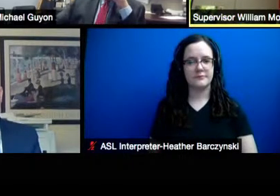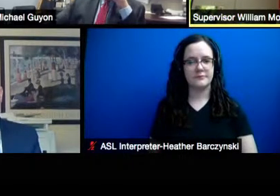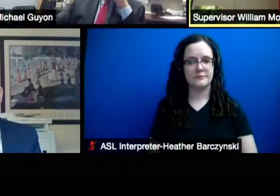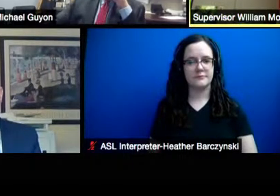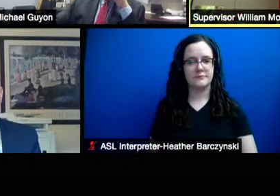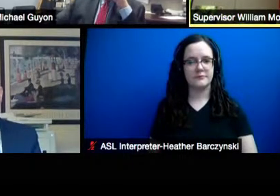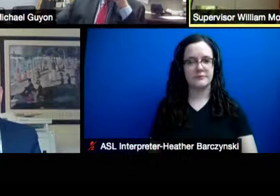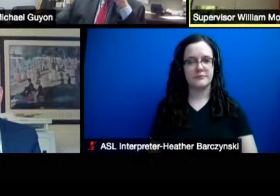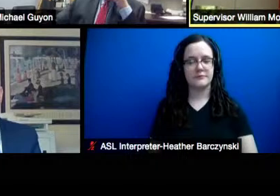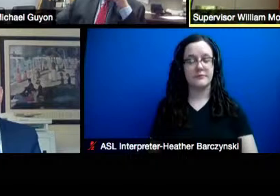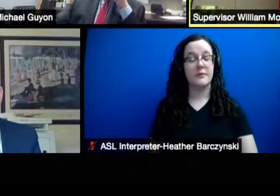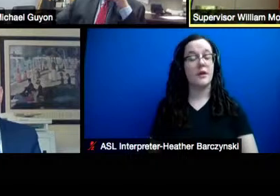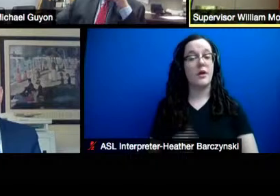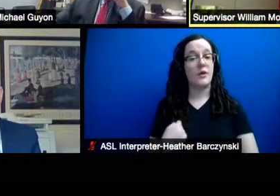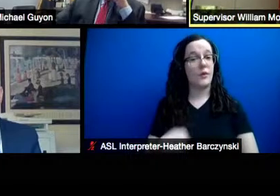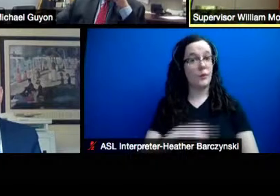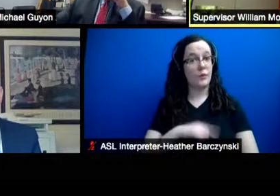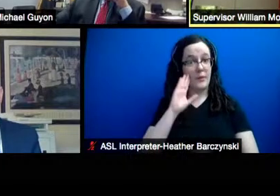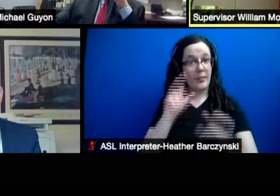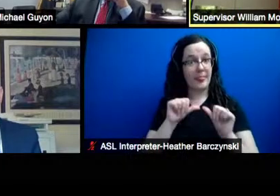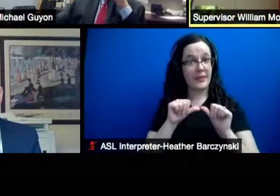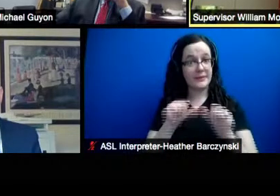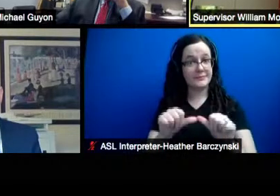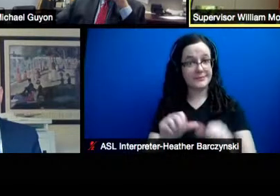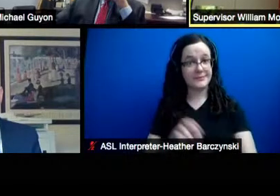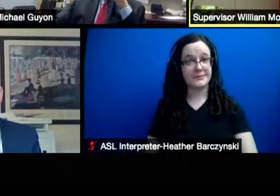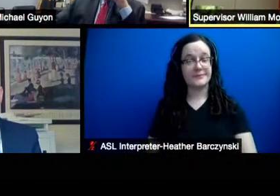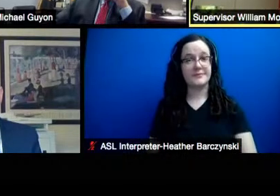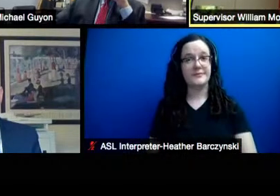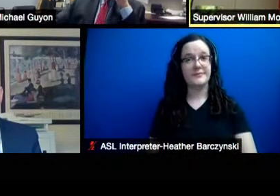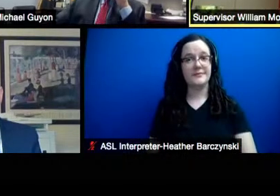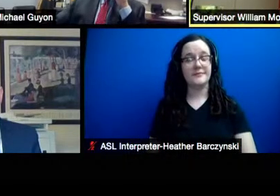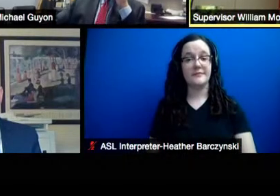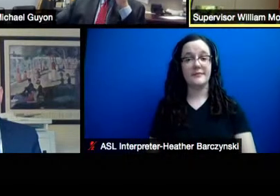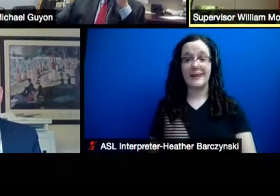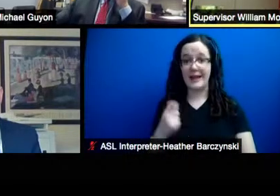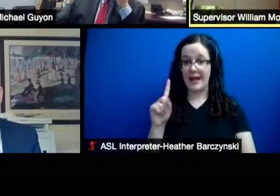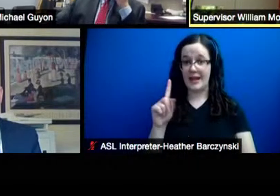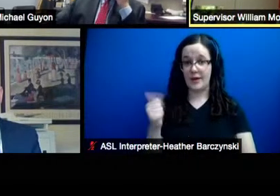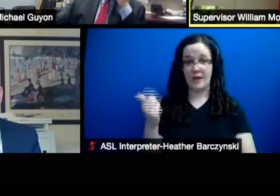We'll continue. Is there anyone else that would like to address the board?